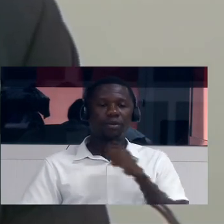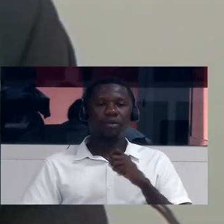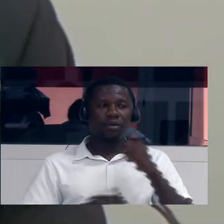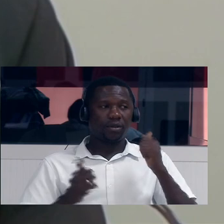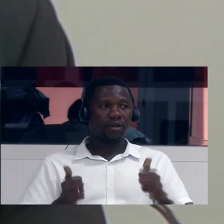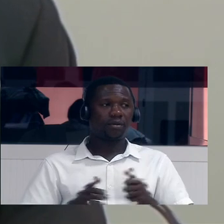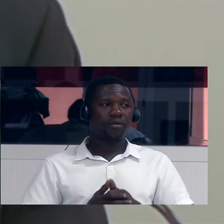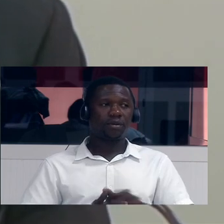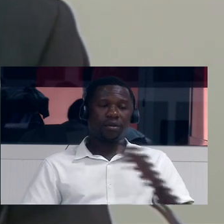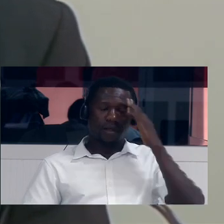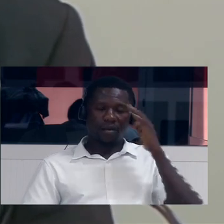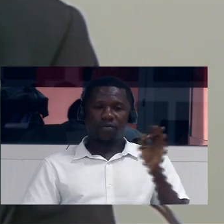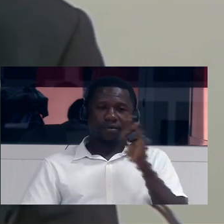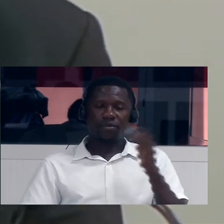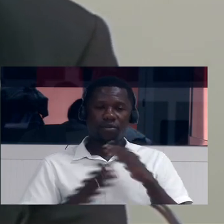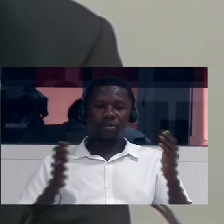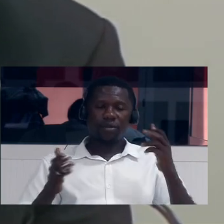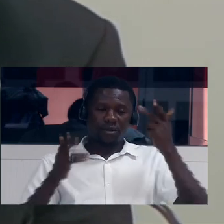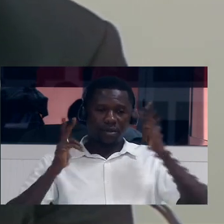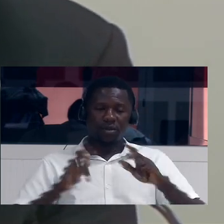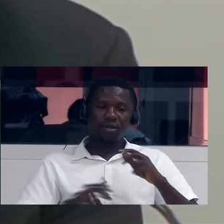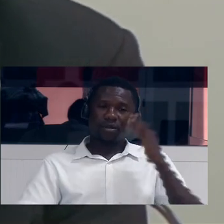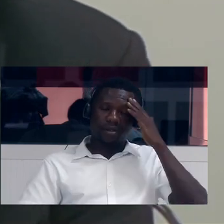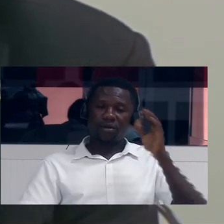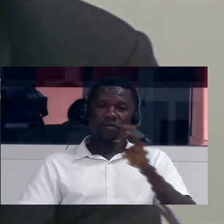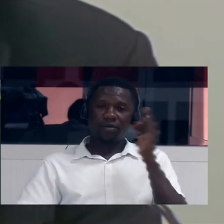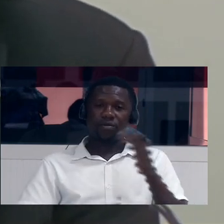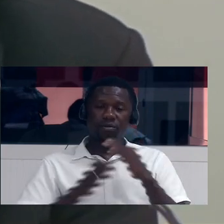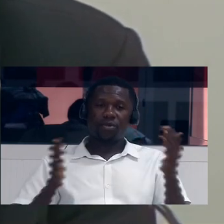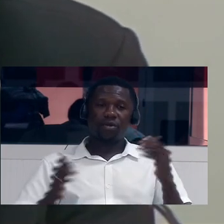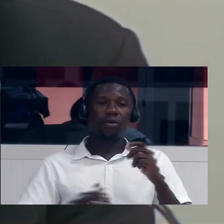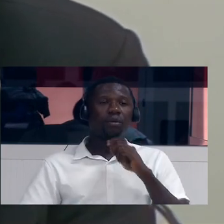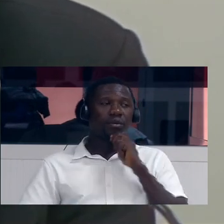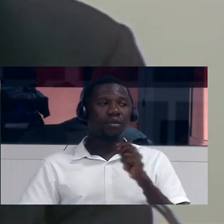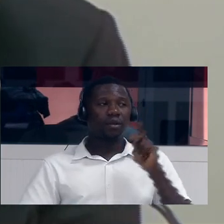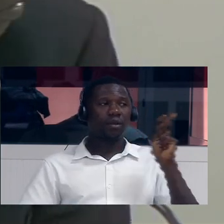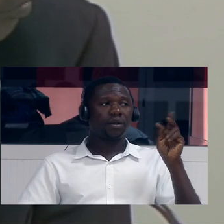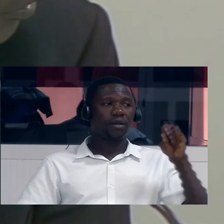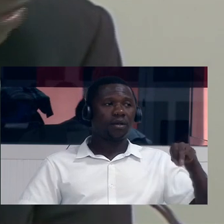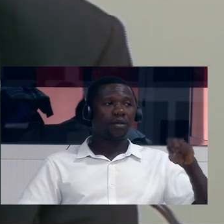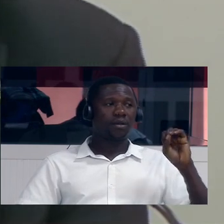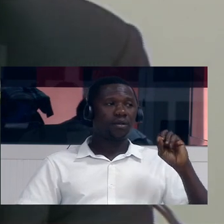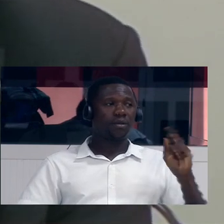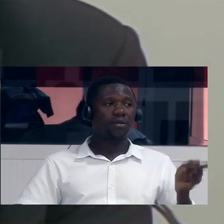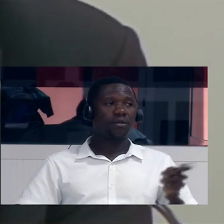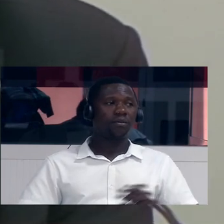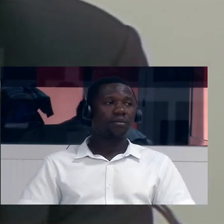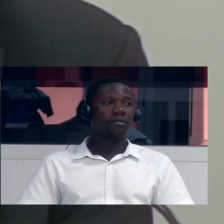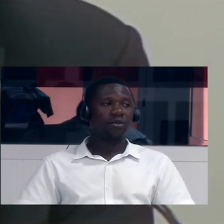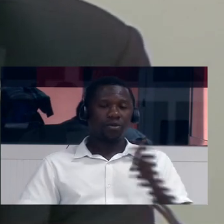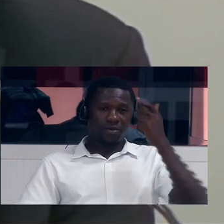Thank you very much, my counsel, and thank you very much, Mr. King. Commissioners, if you have any questions, let's go ahead and then get